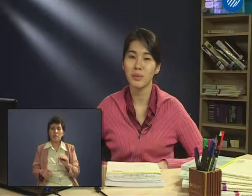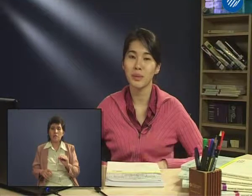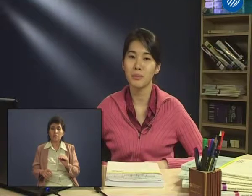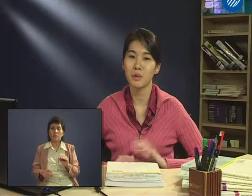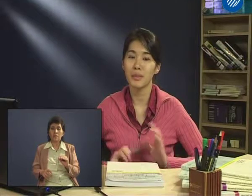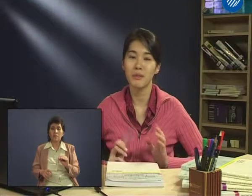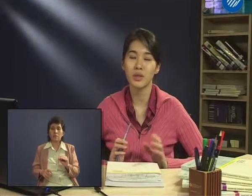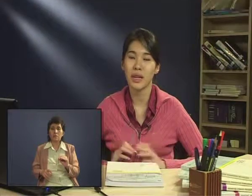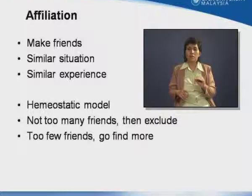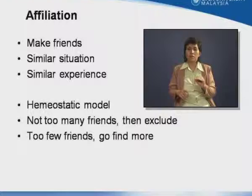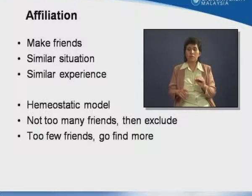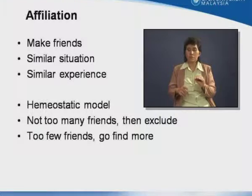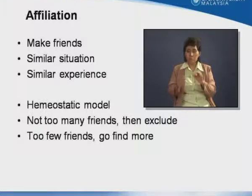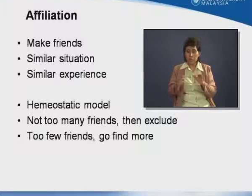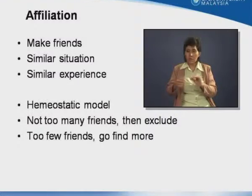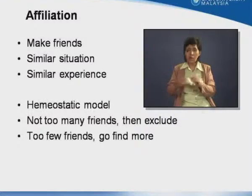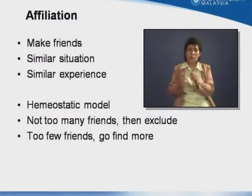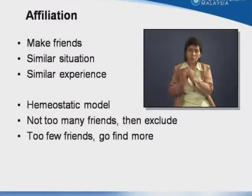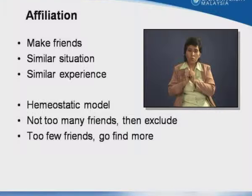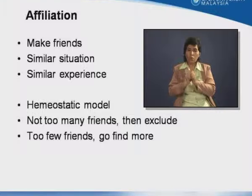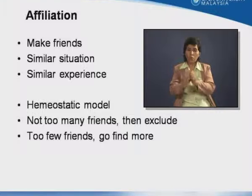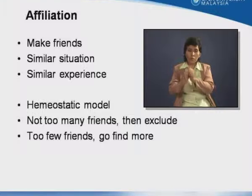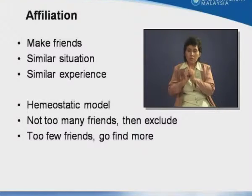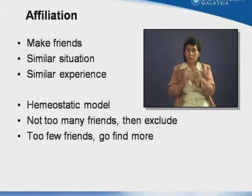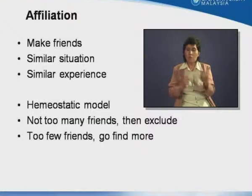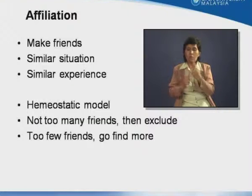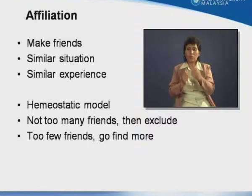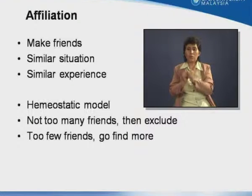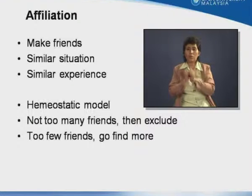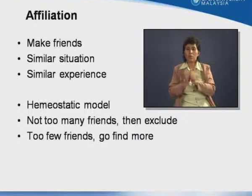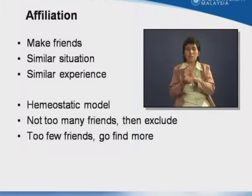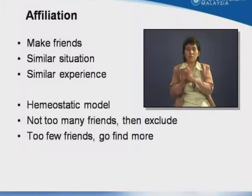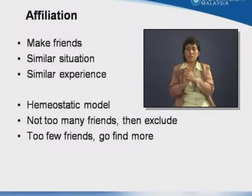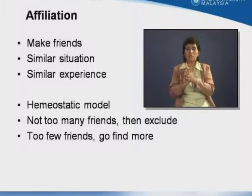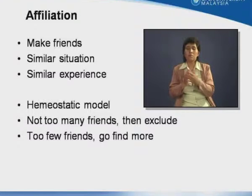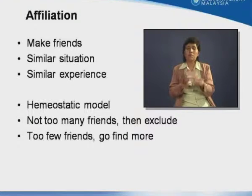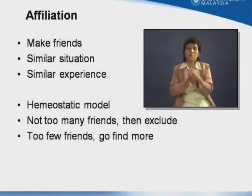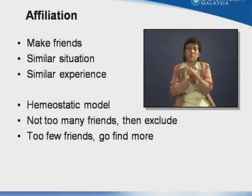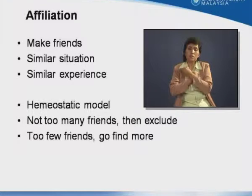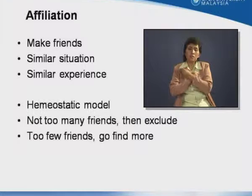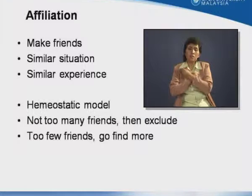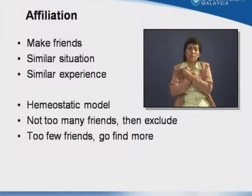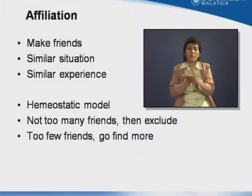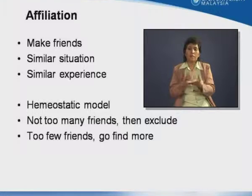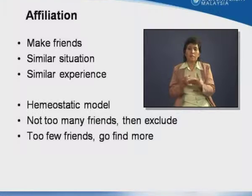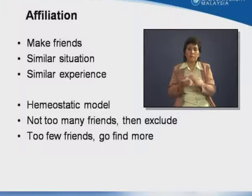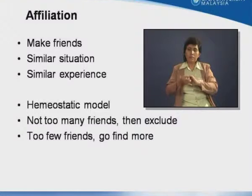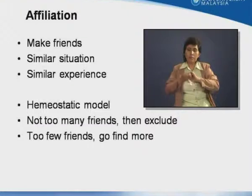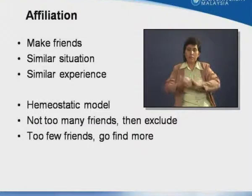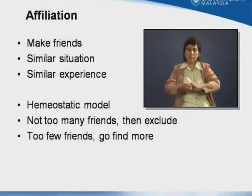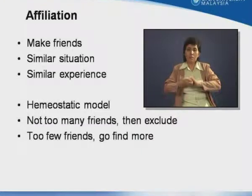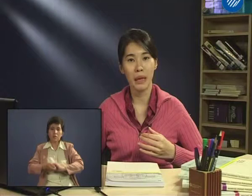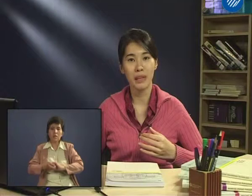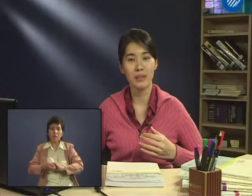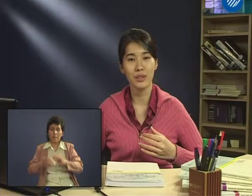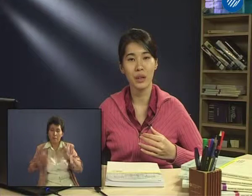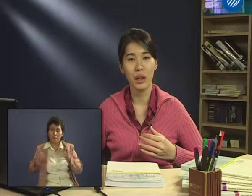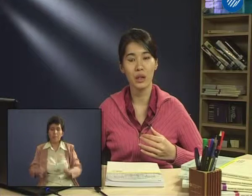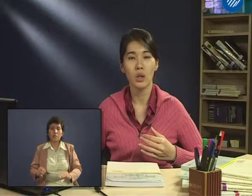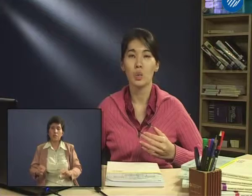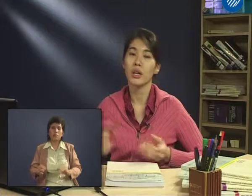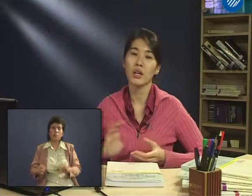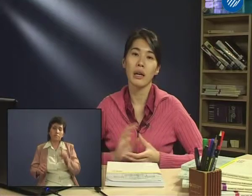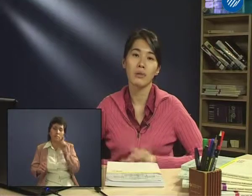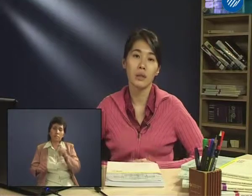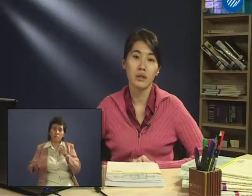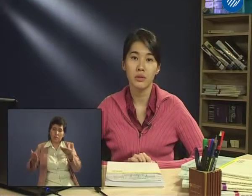just put them together, they become good friends, yeah? Next one, homeostatic model. Sometimes human needs a balance,